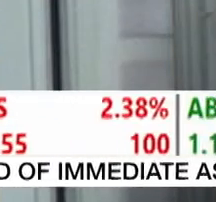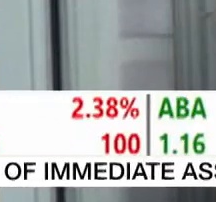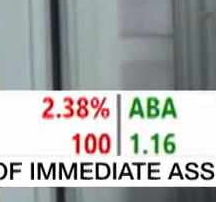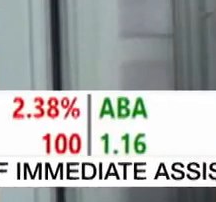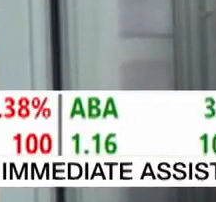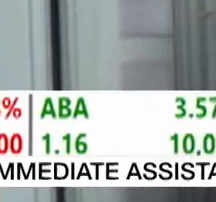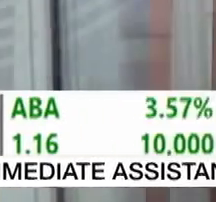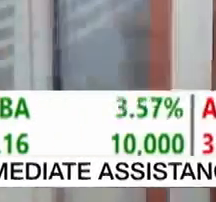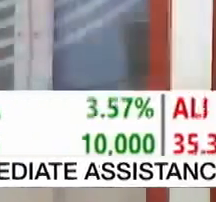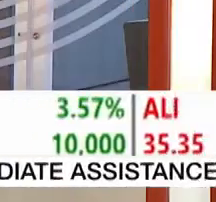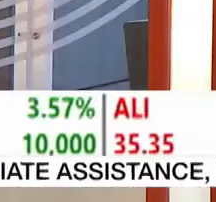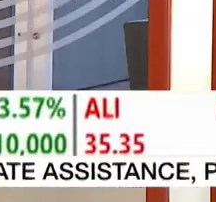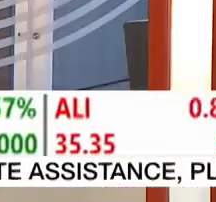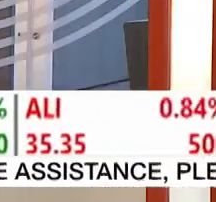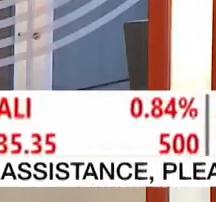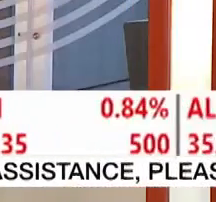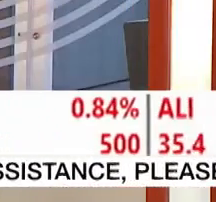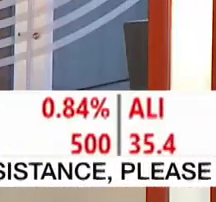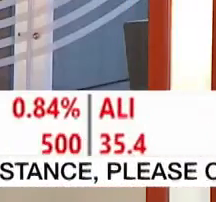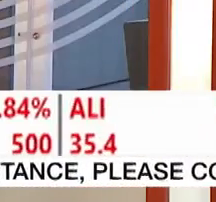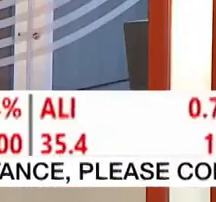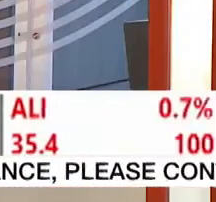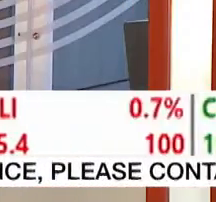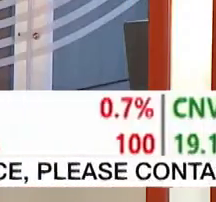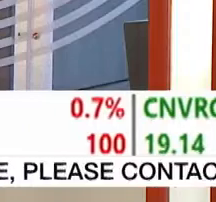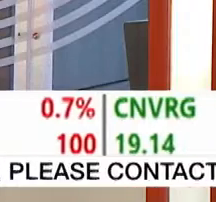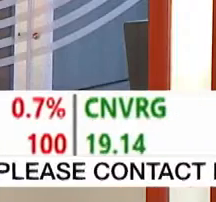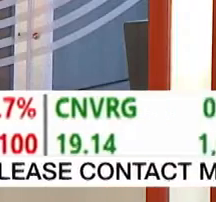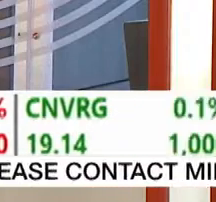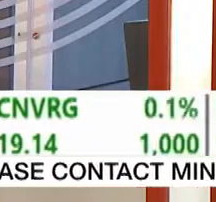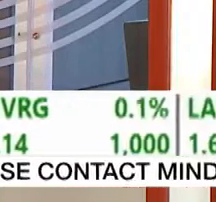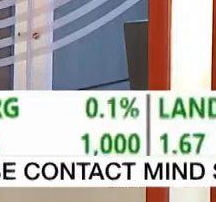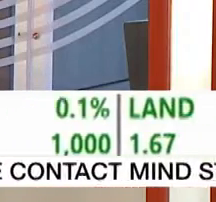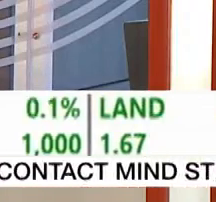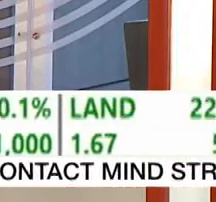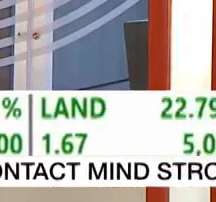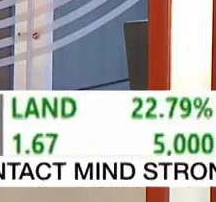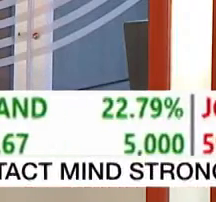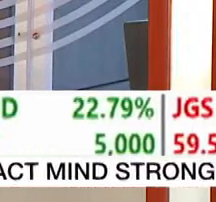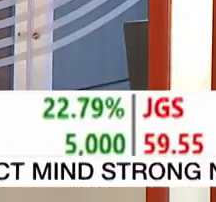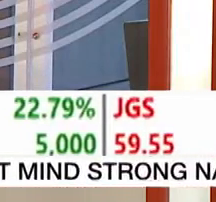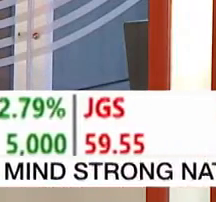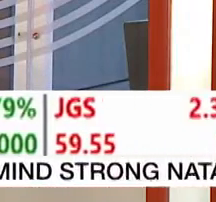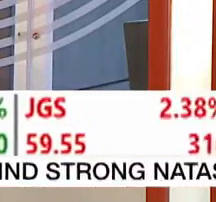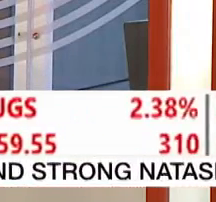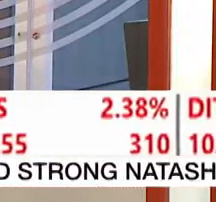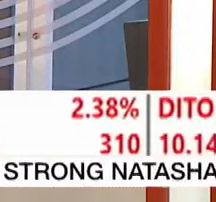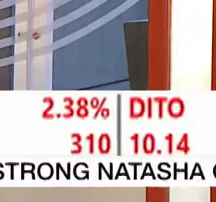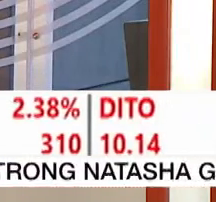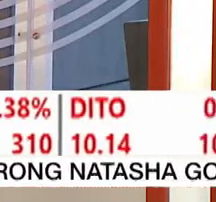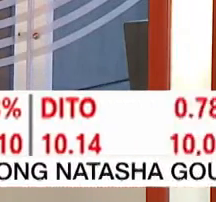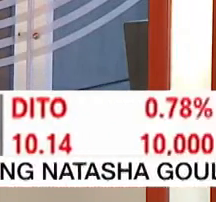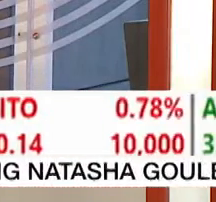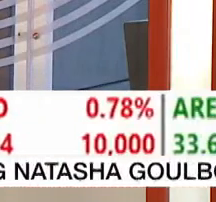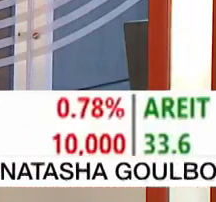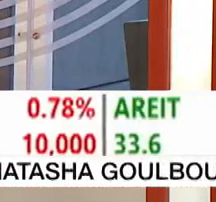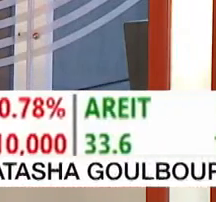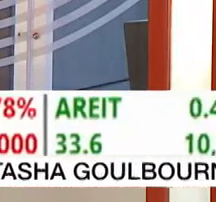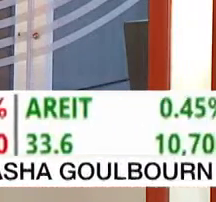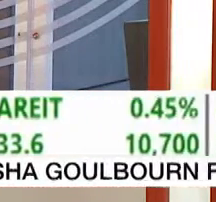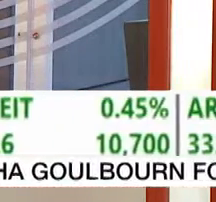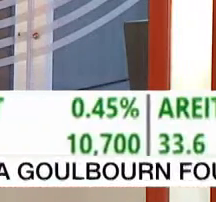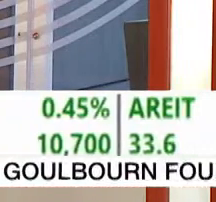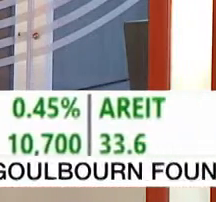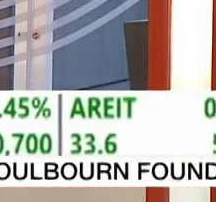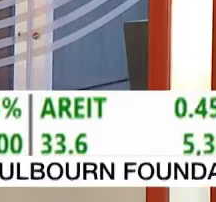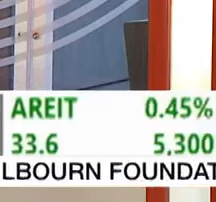condolences. We're going to take a break now. Up ahead, we'll focus on Myanmar, where the bloodbath continues despite sanctions imposed by the